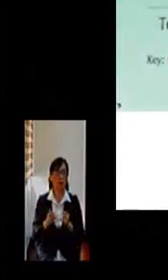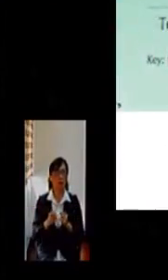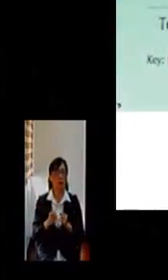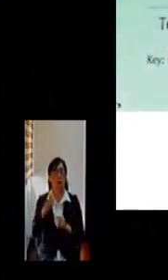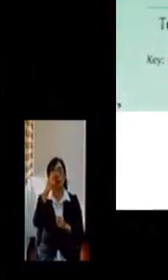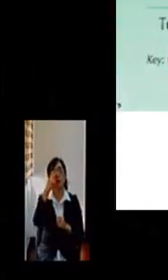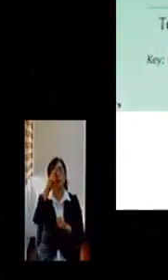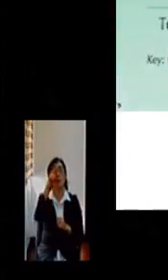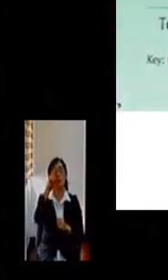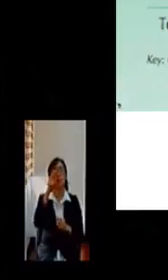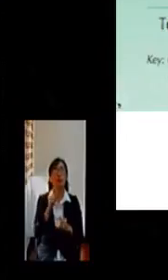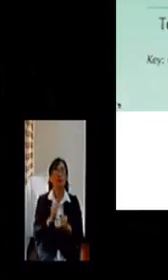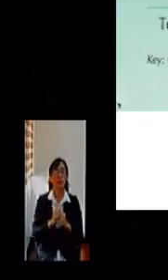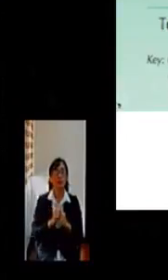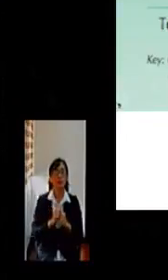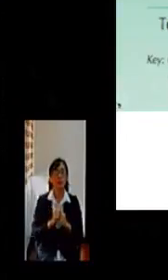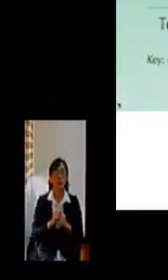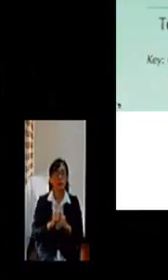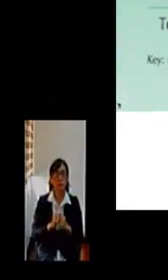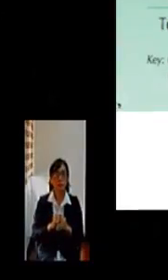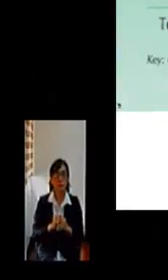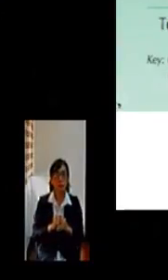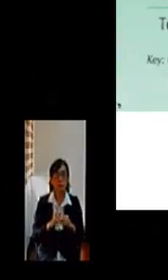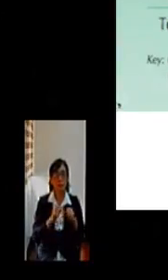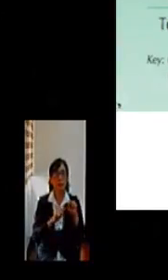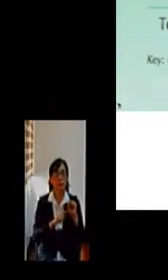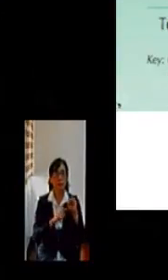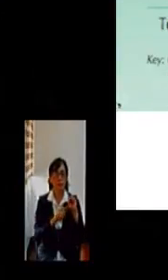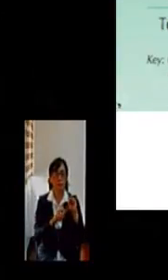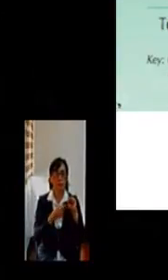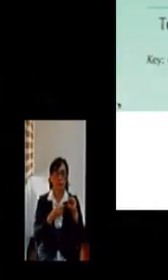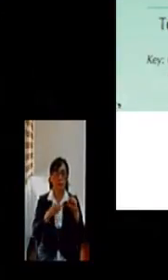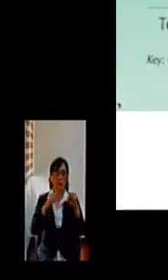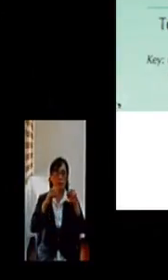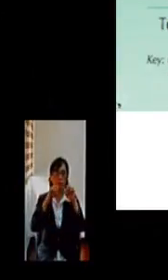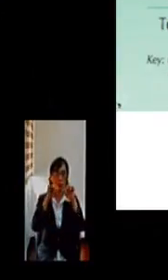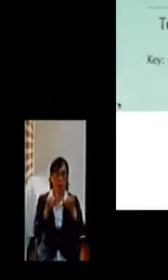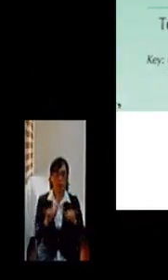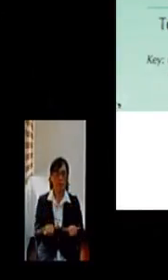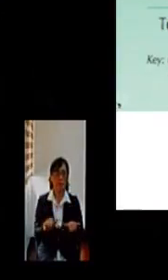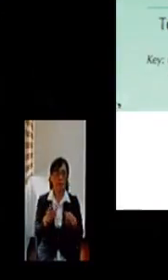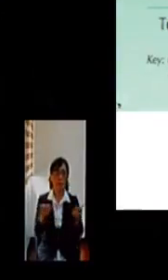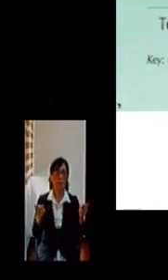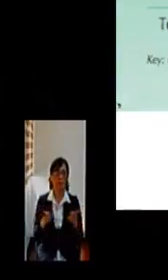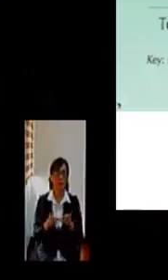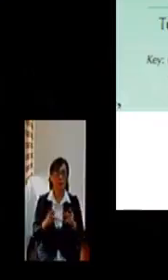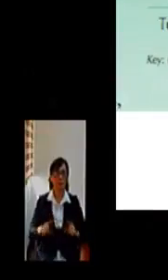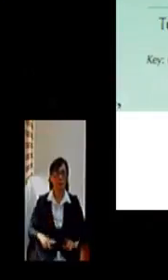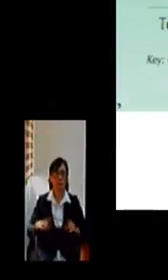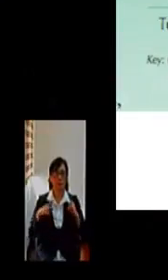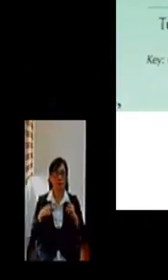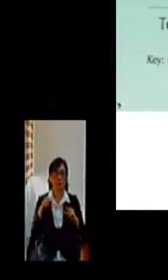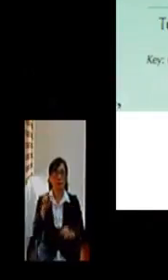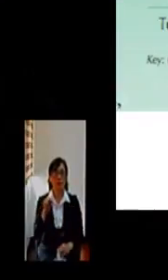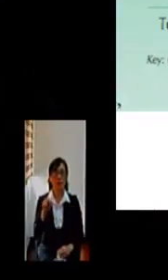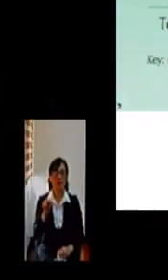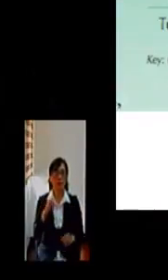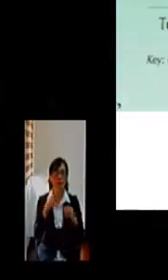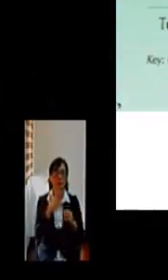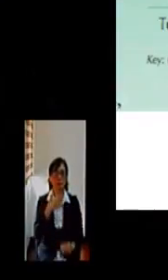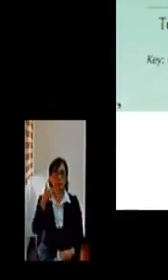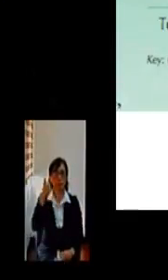at the sort of habitat that this threatened species need, the most